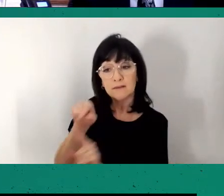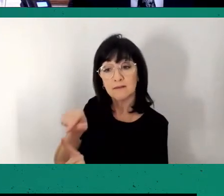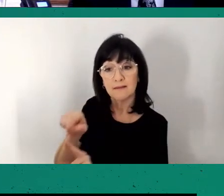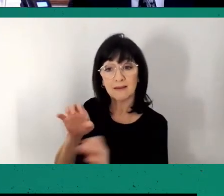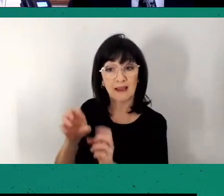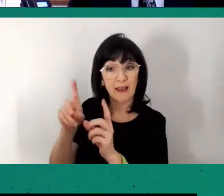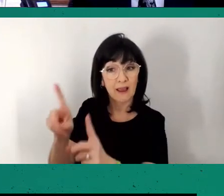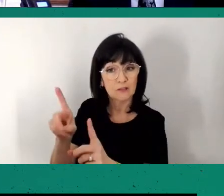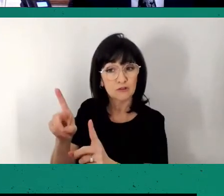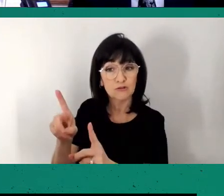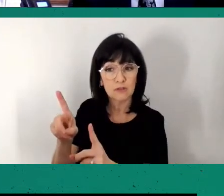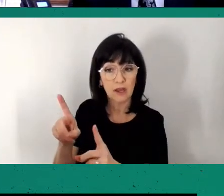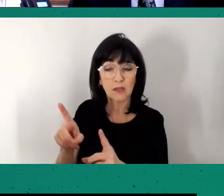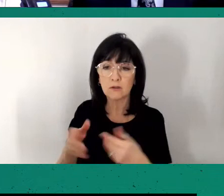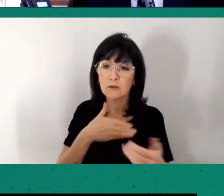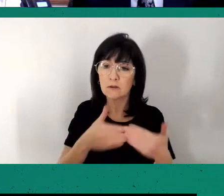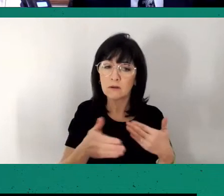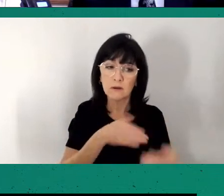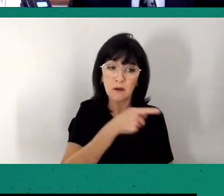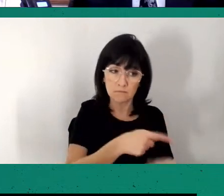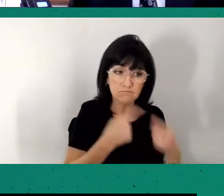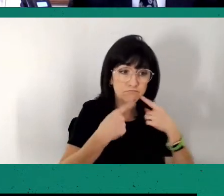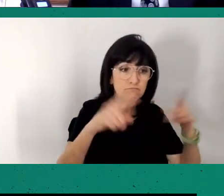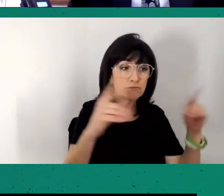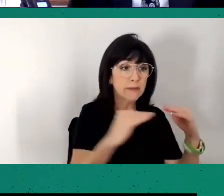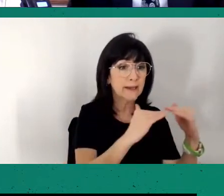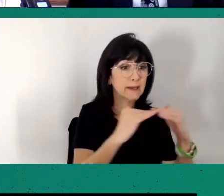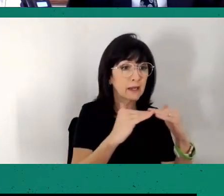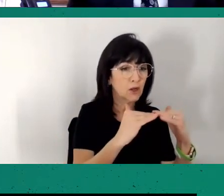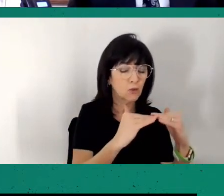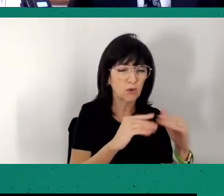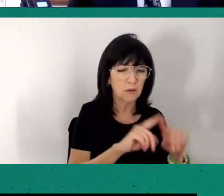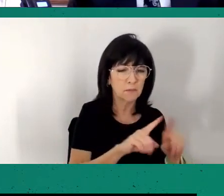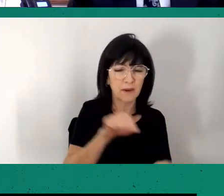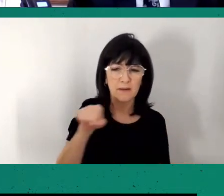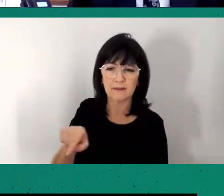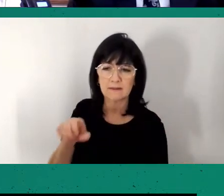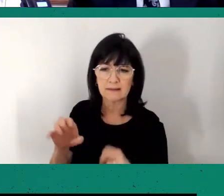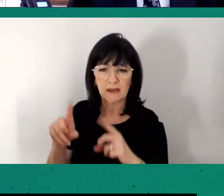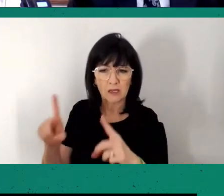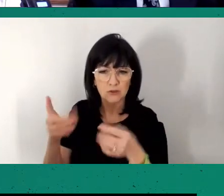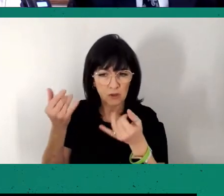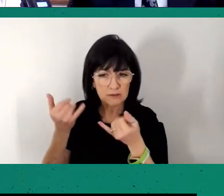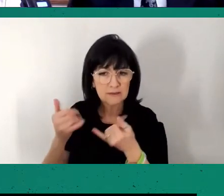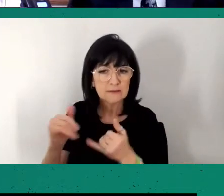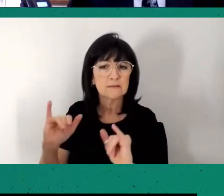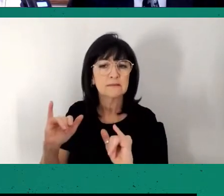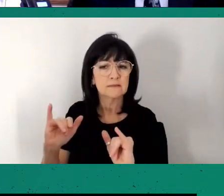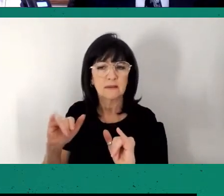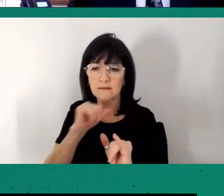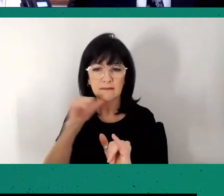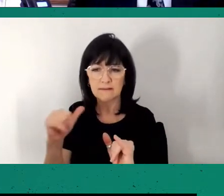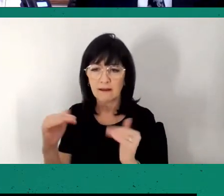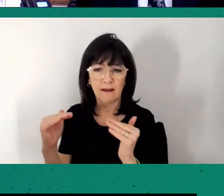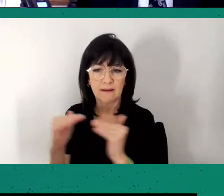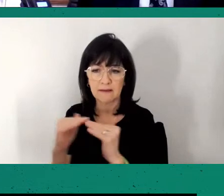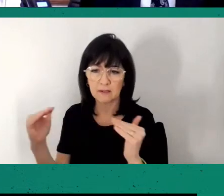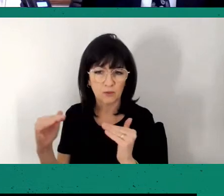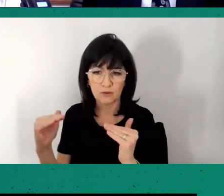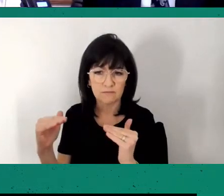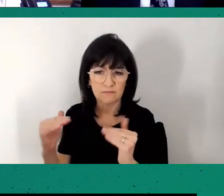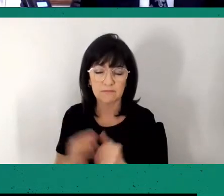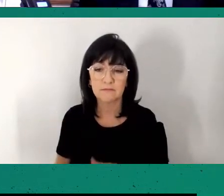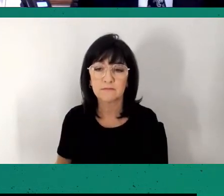how difficult, for it meant too much in their quest for equality.